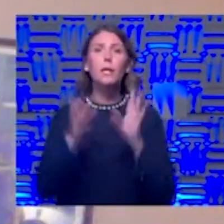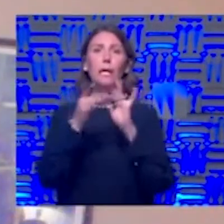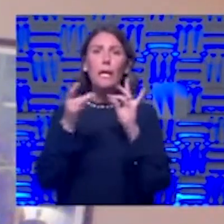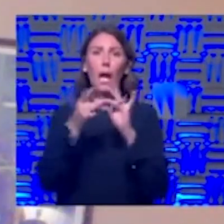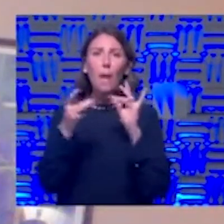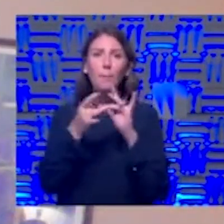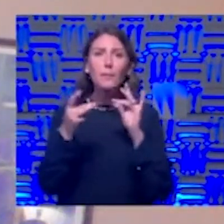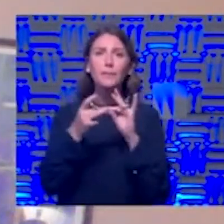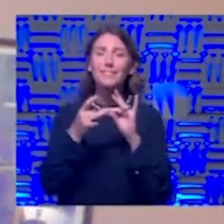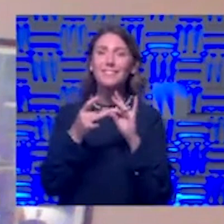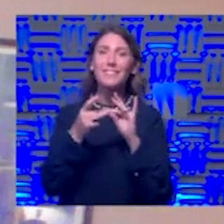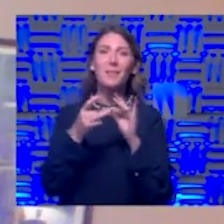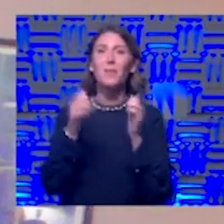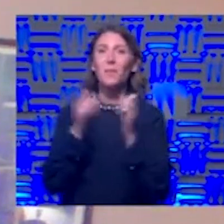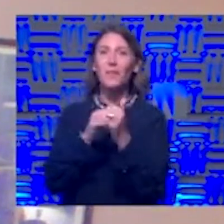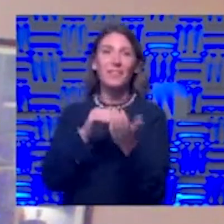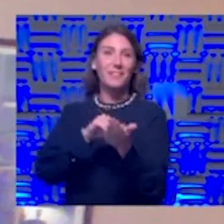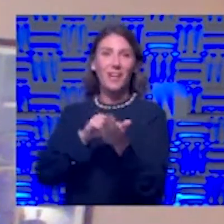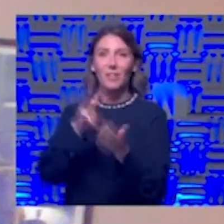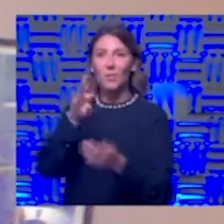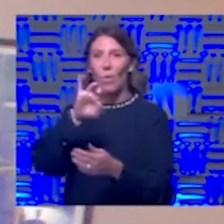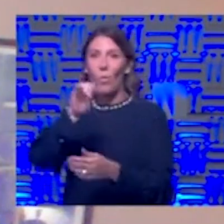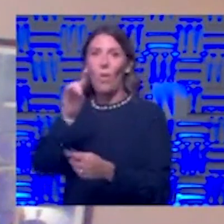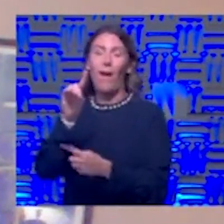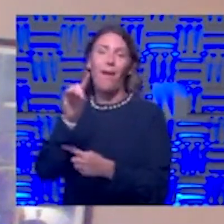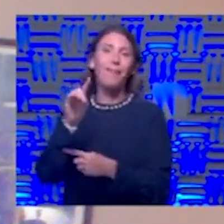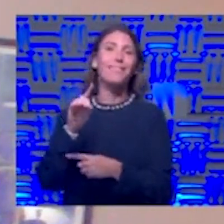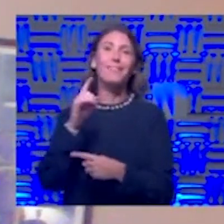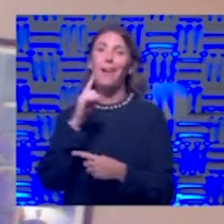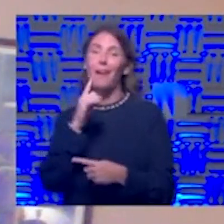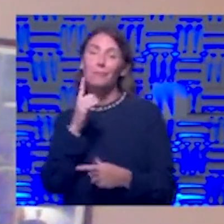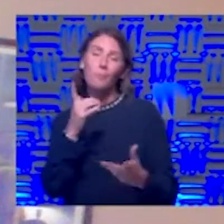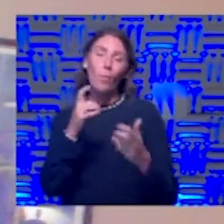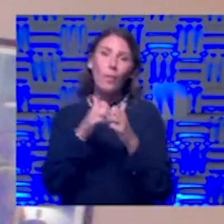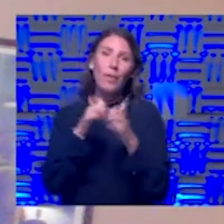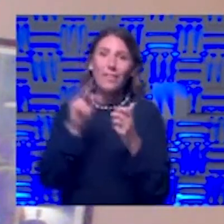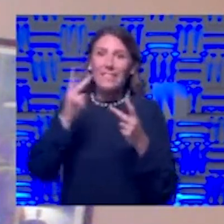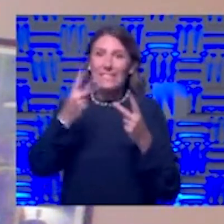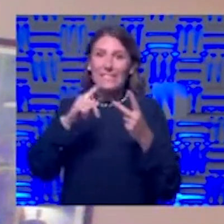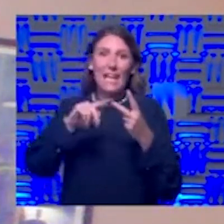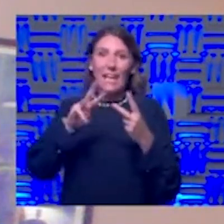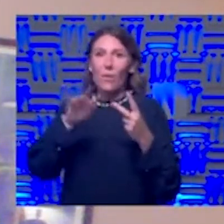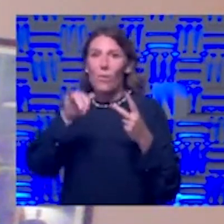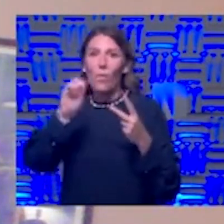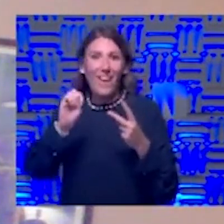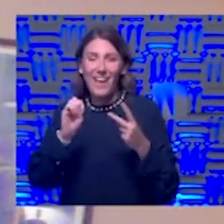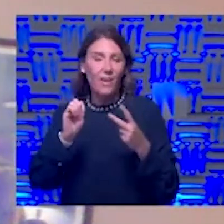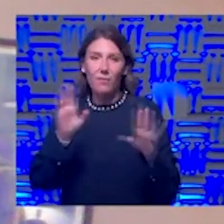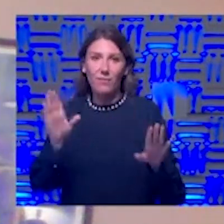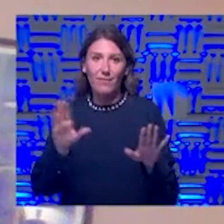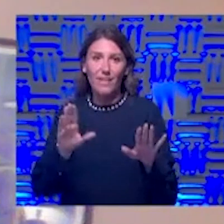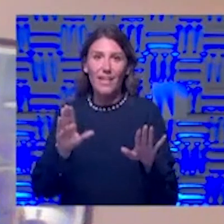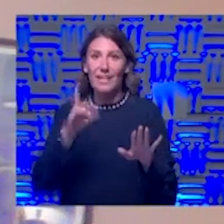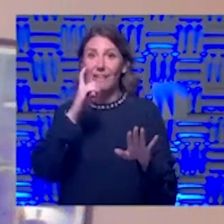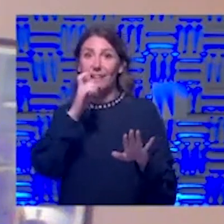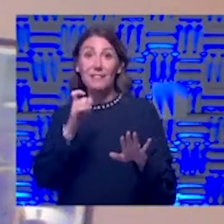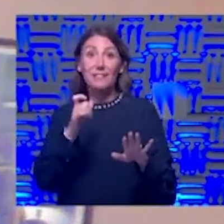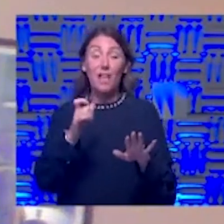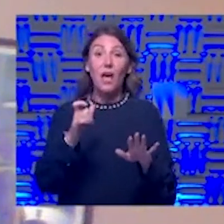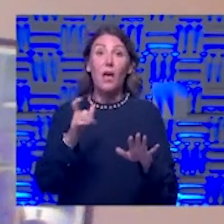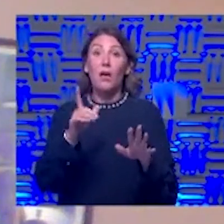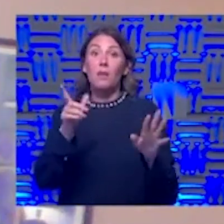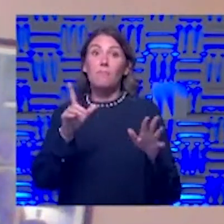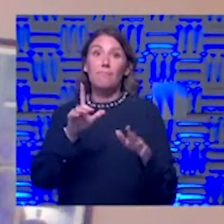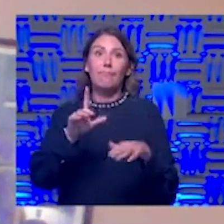Wild, whether or not we're in a second wave or not, I think we're clearly not in that fall outbreak that we're all very, very